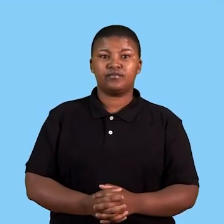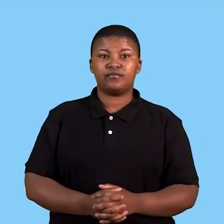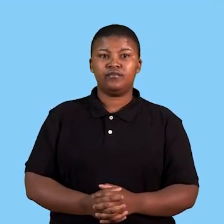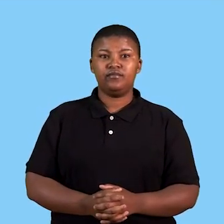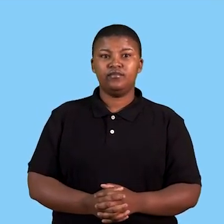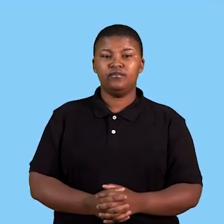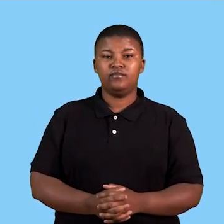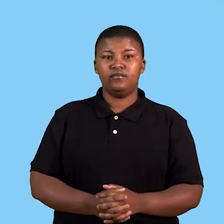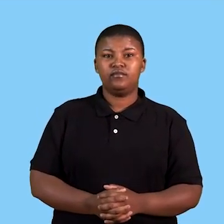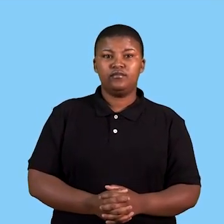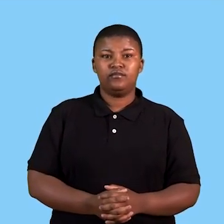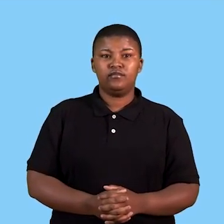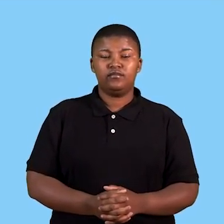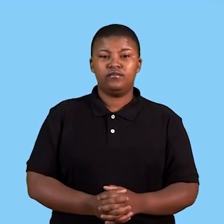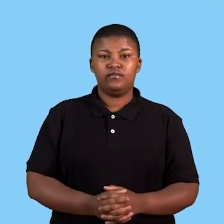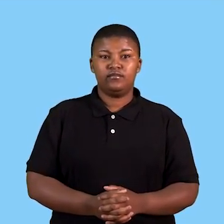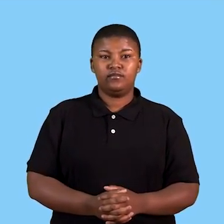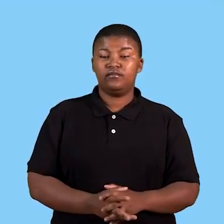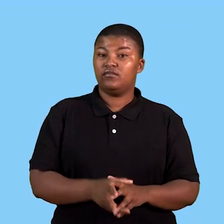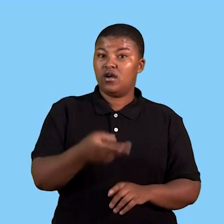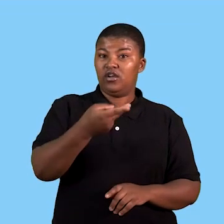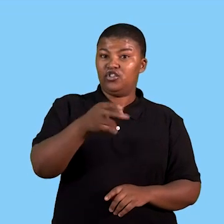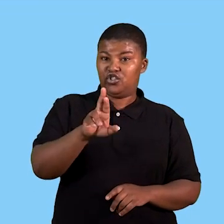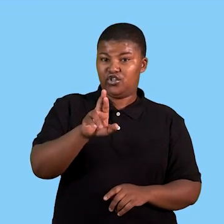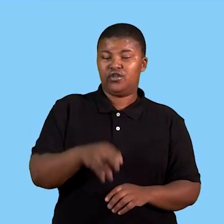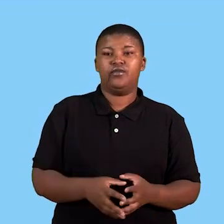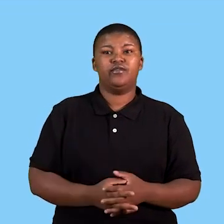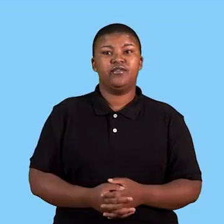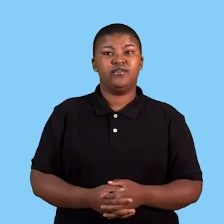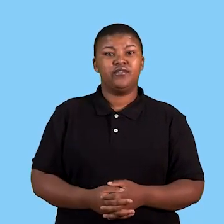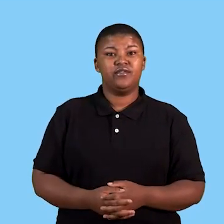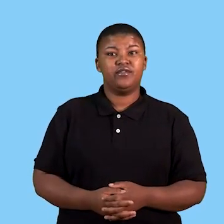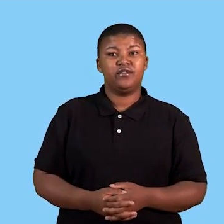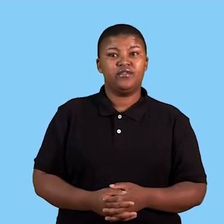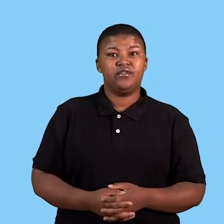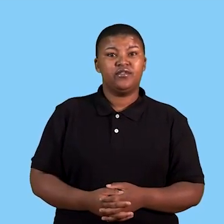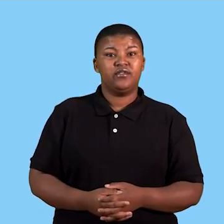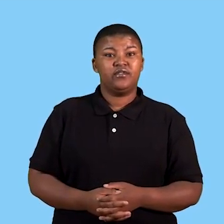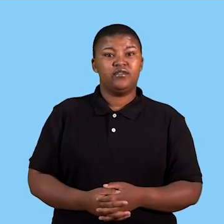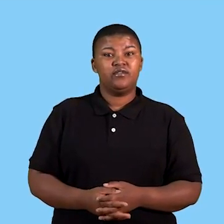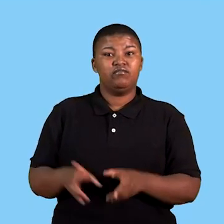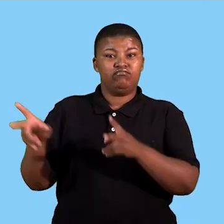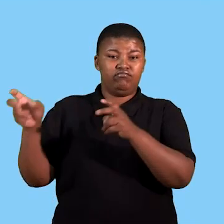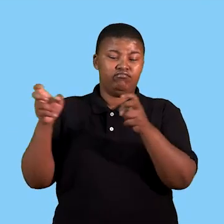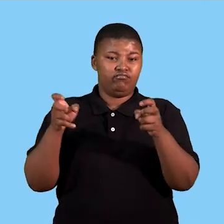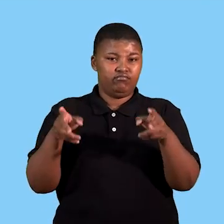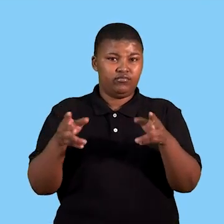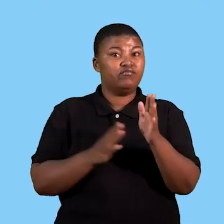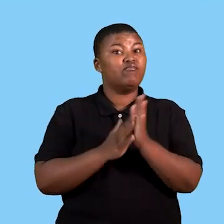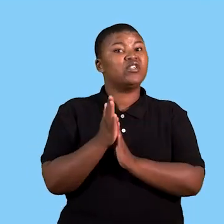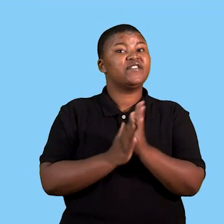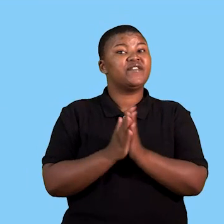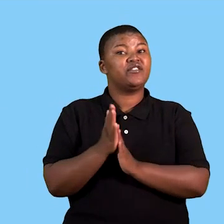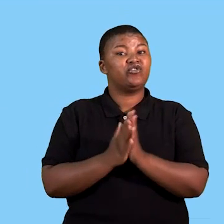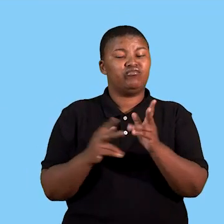Okay, so we will state it that the resource is the human resource, and then our motivation will be the quote. So we